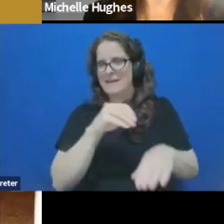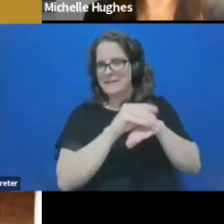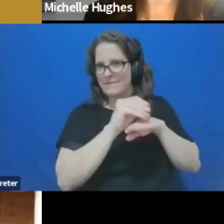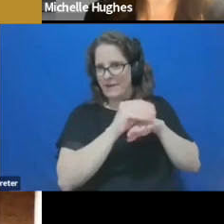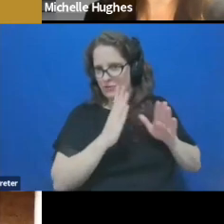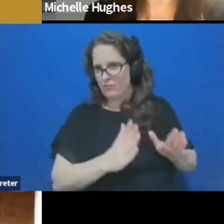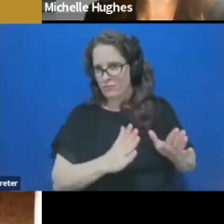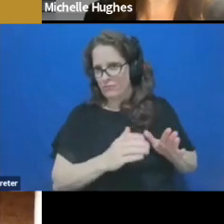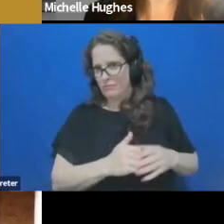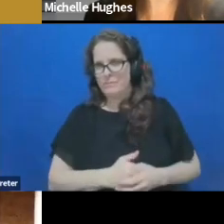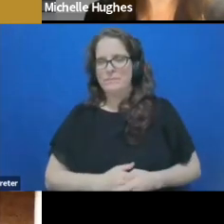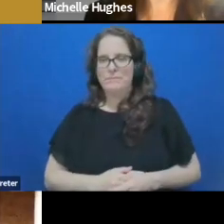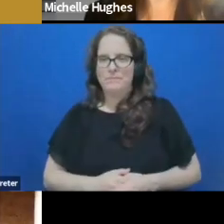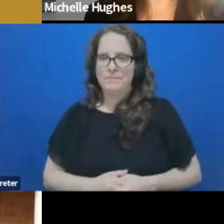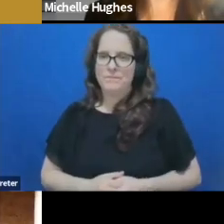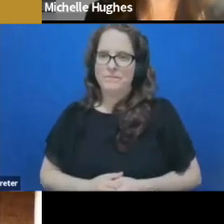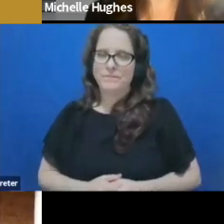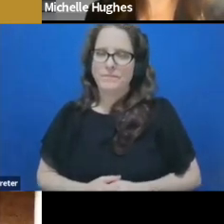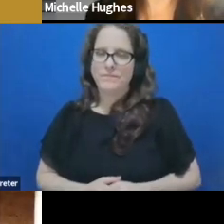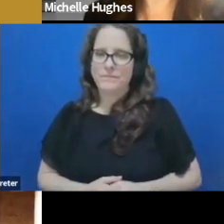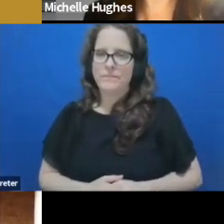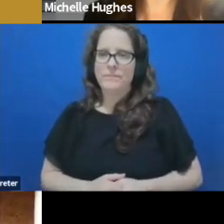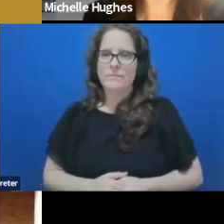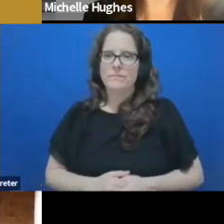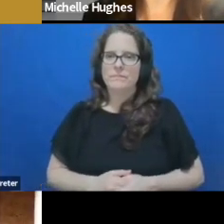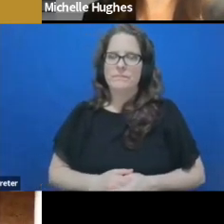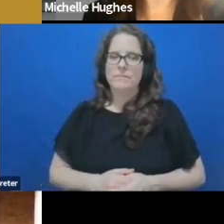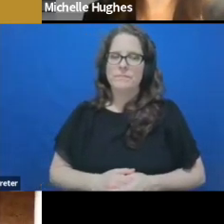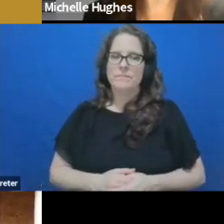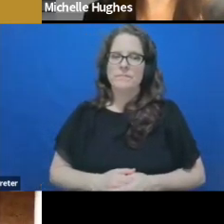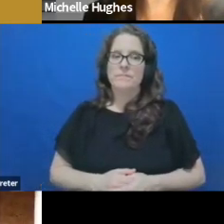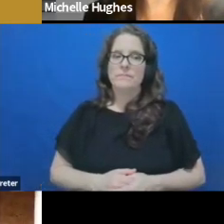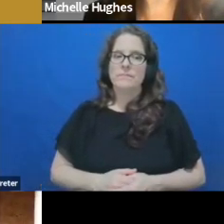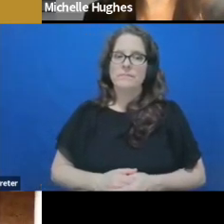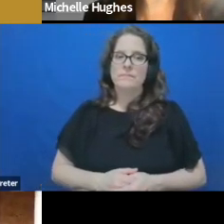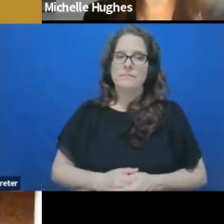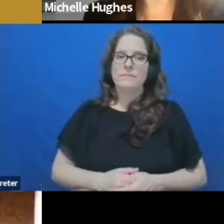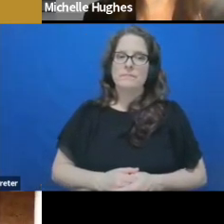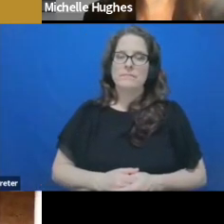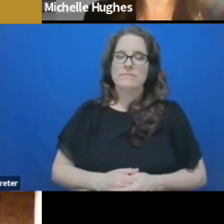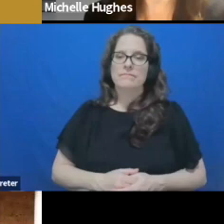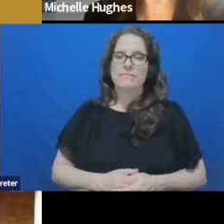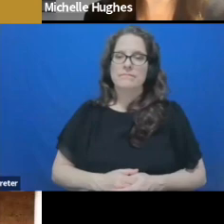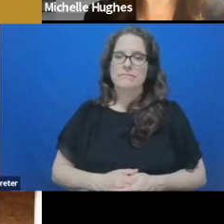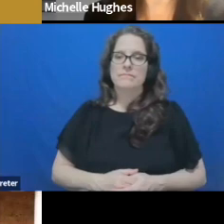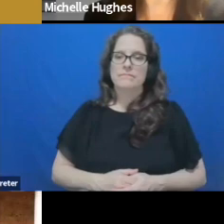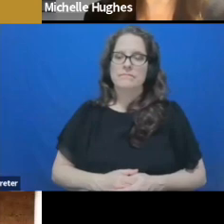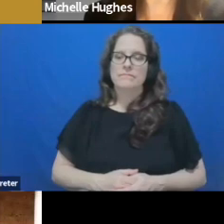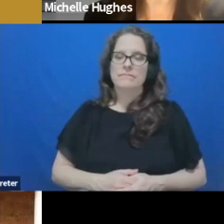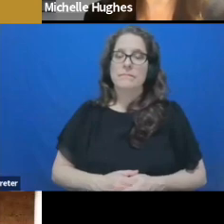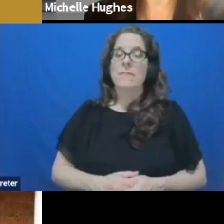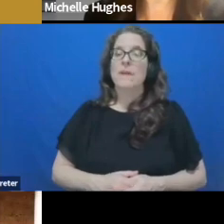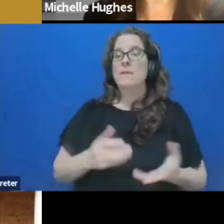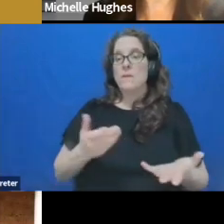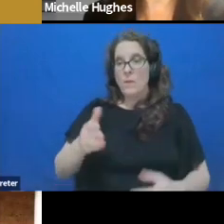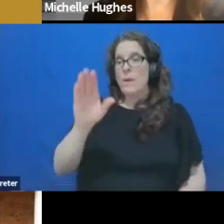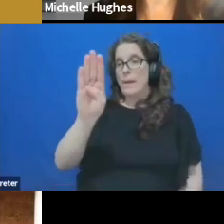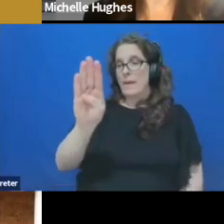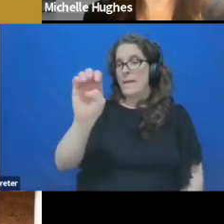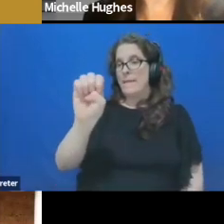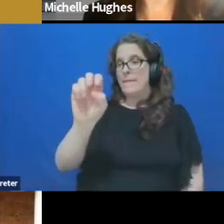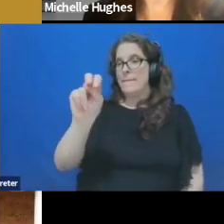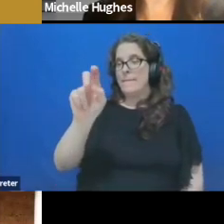account title. A beneficiary designation will come before whatever is outlined in the will, while